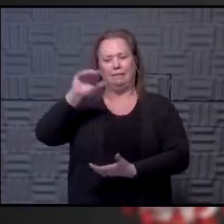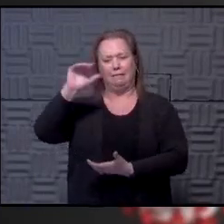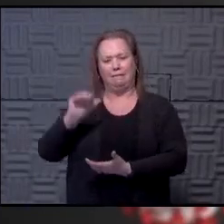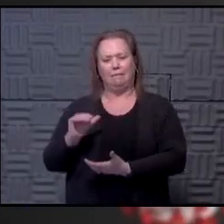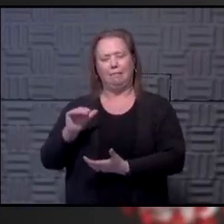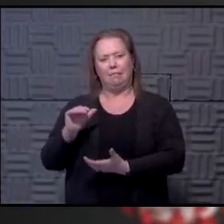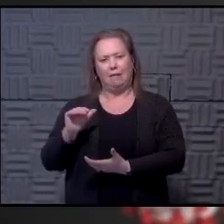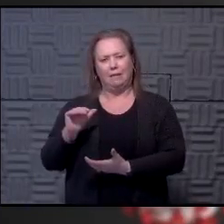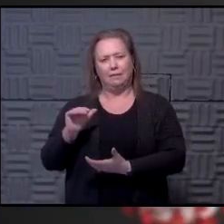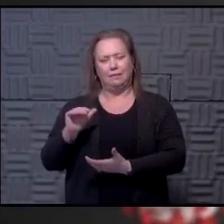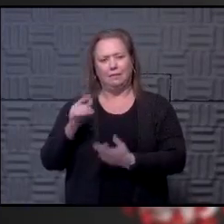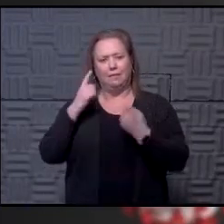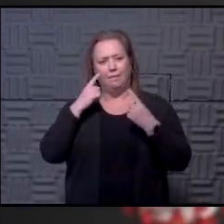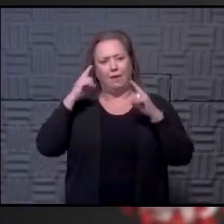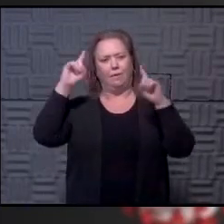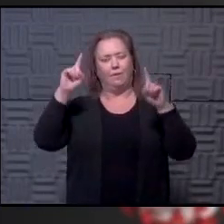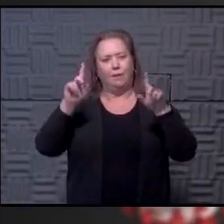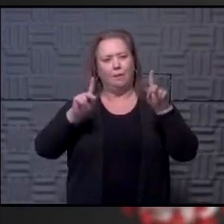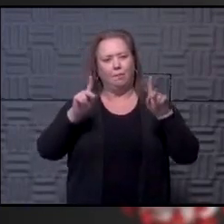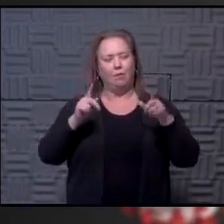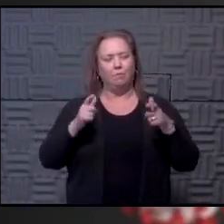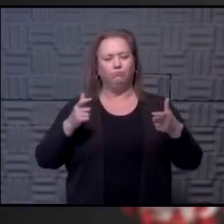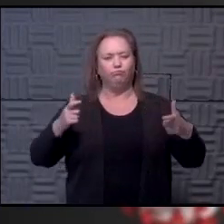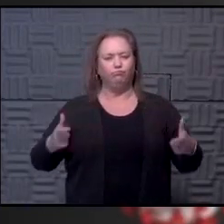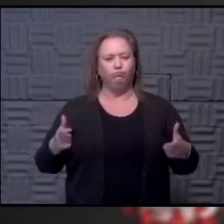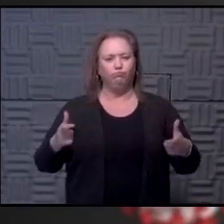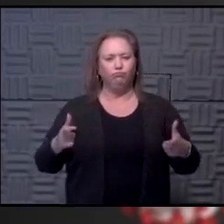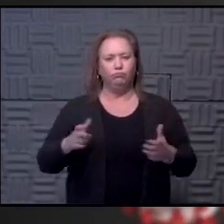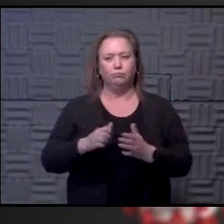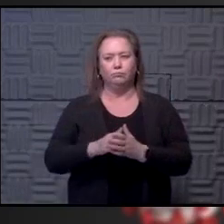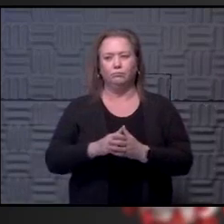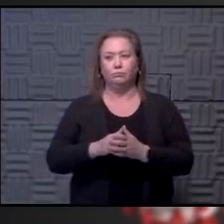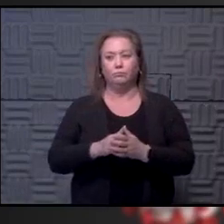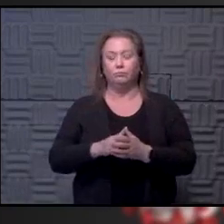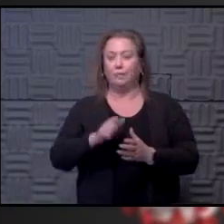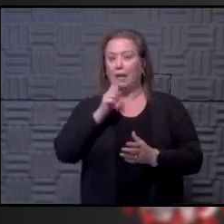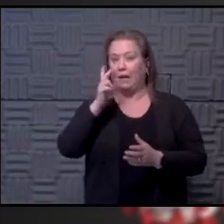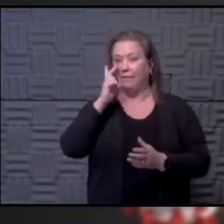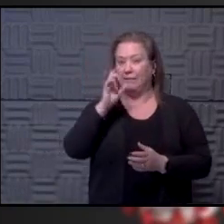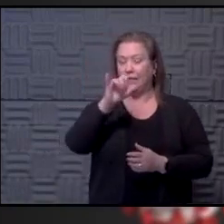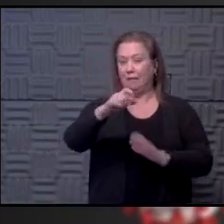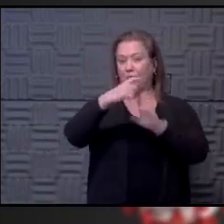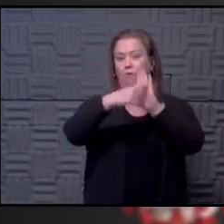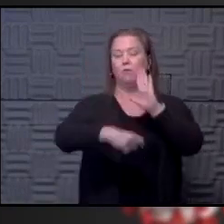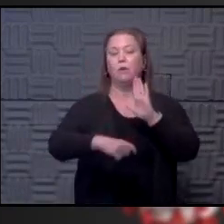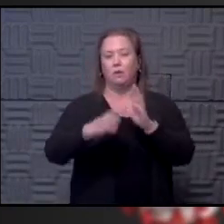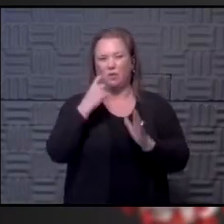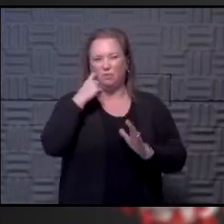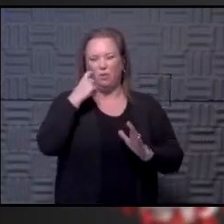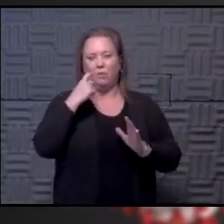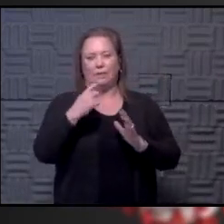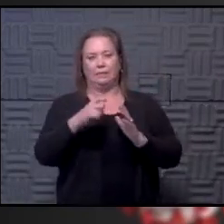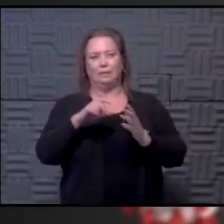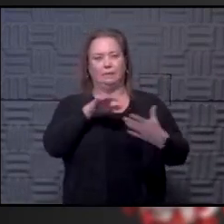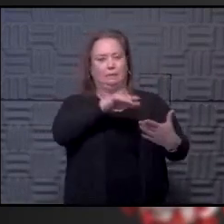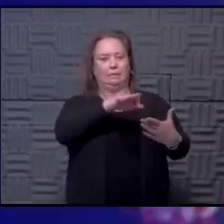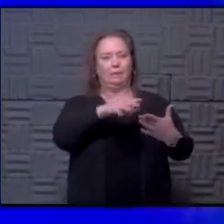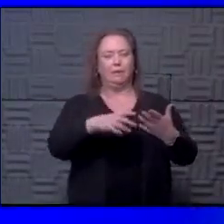are obese. What are your thoughts on that? Hawkeye? I don't know. I'd like to see that. We know, and there's been a recent study